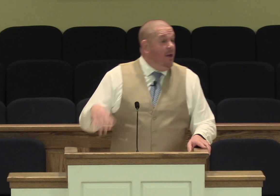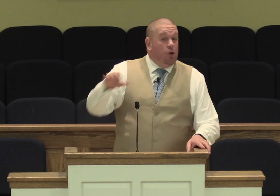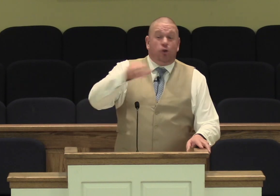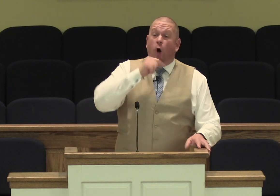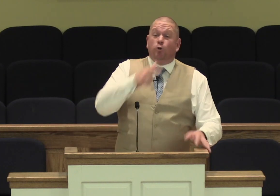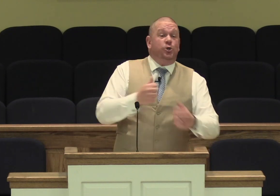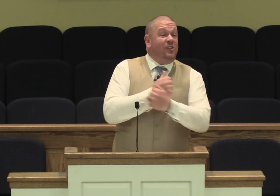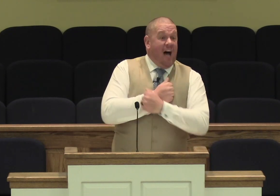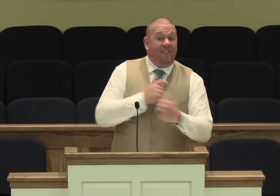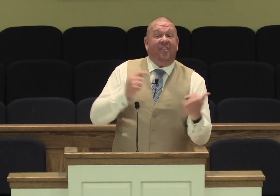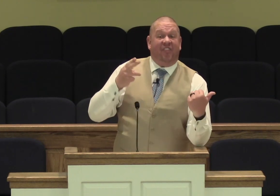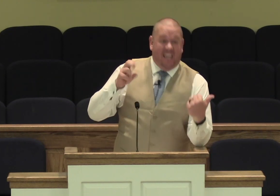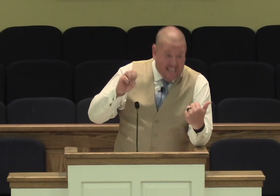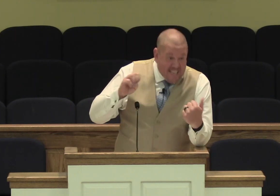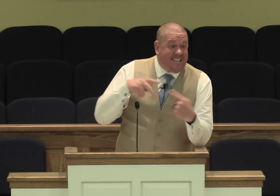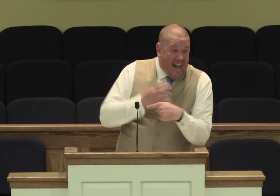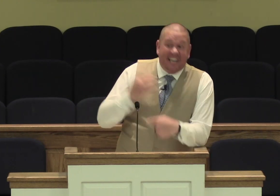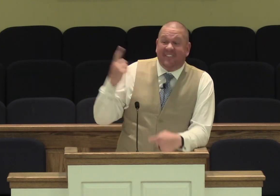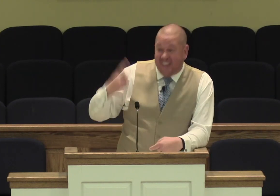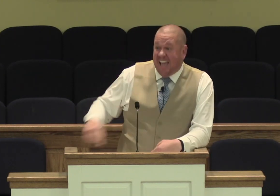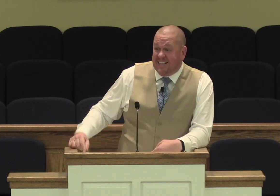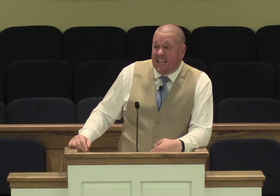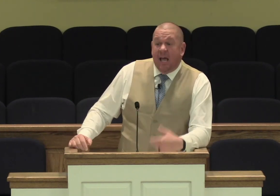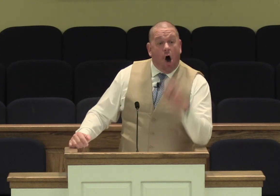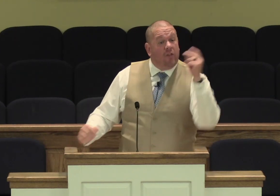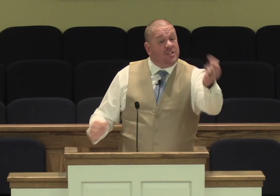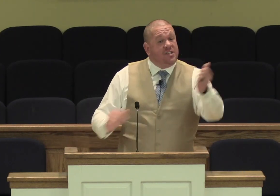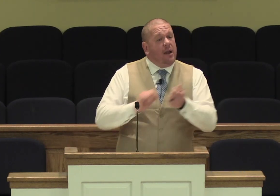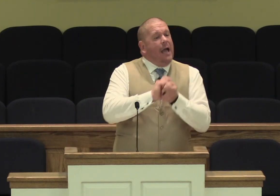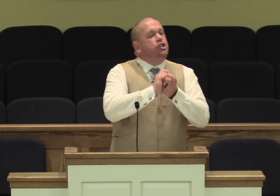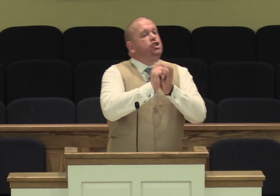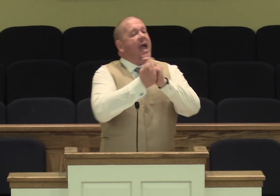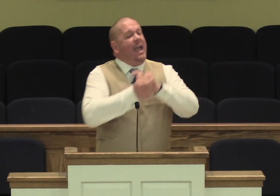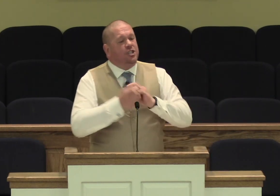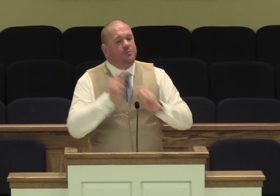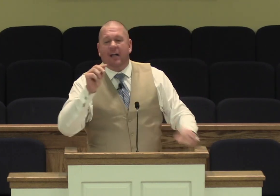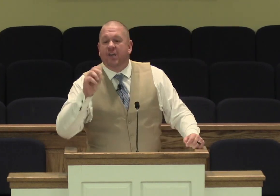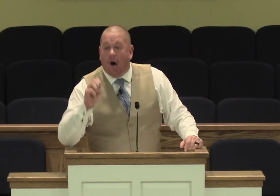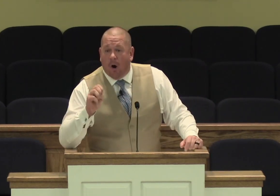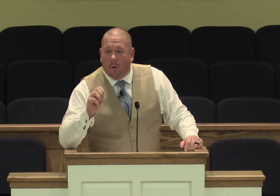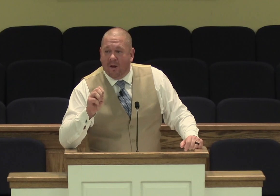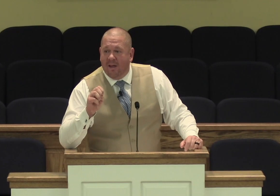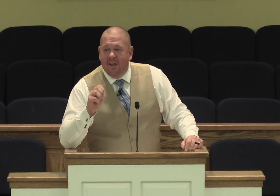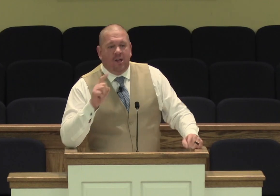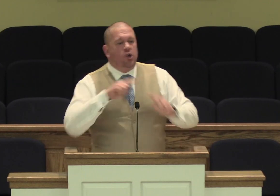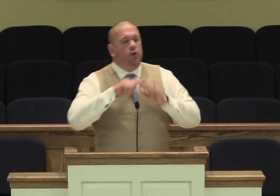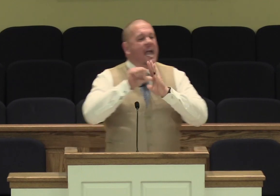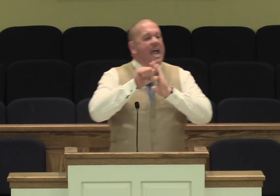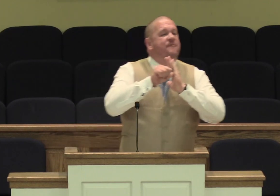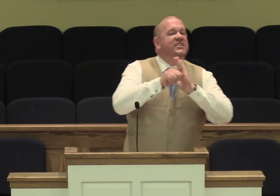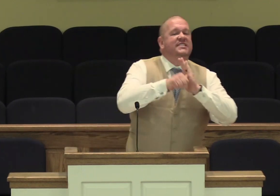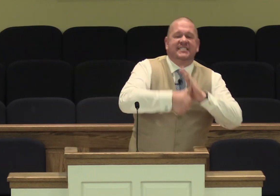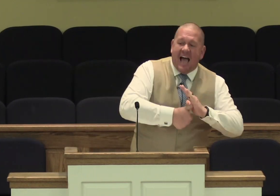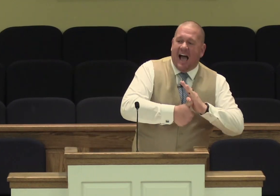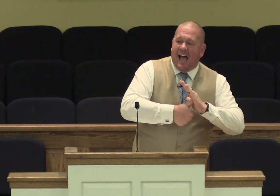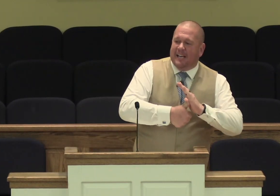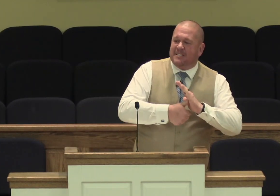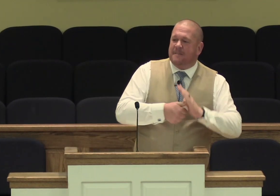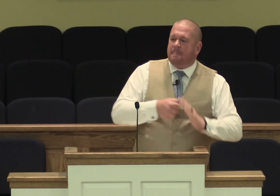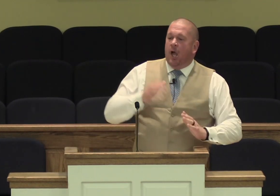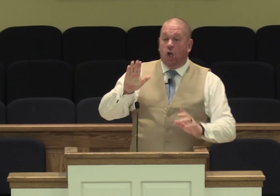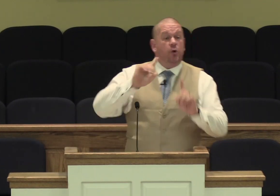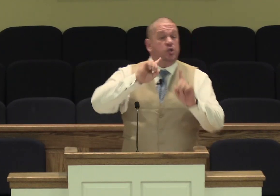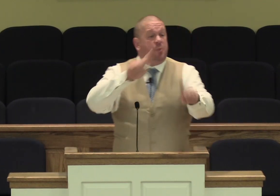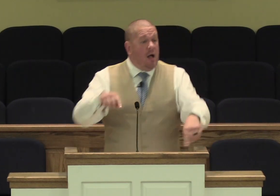Man, don't you love these kind of days? All of a sudden, I change my tone to